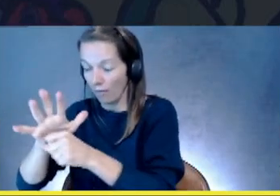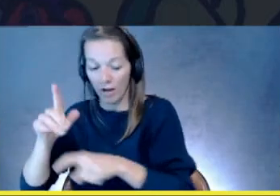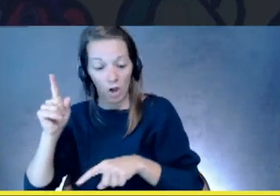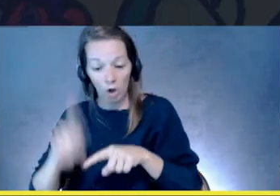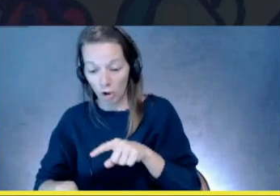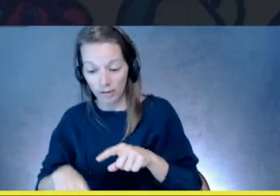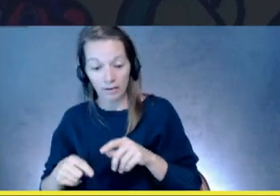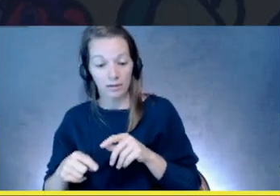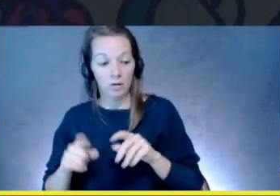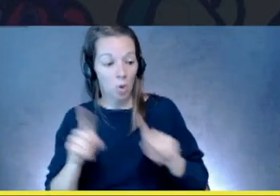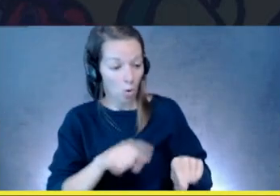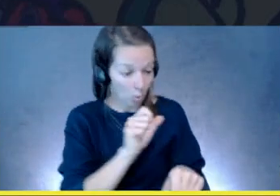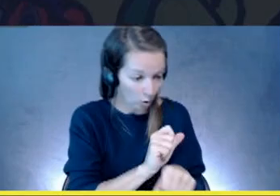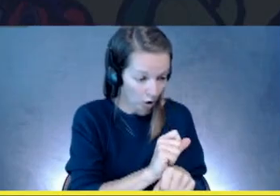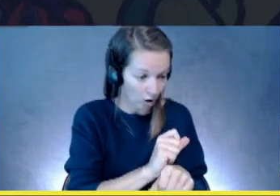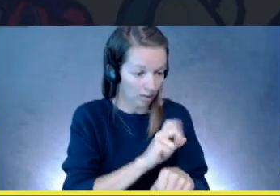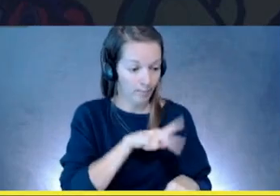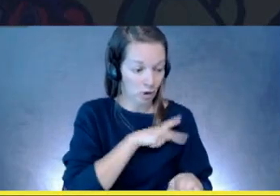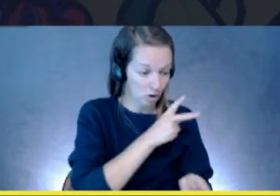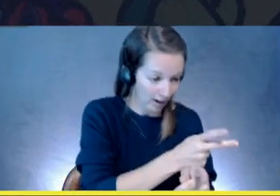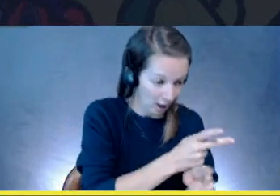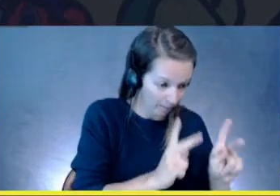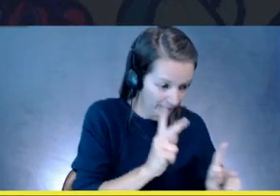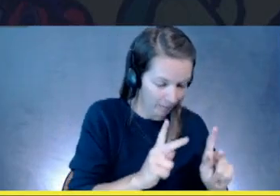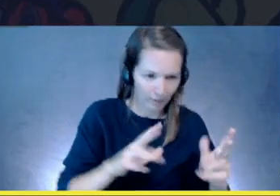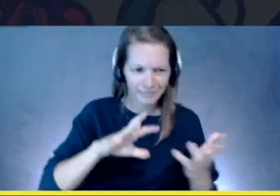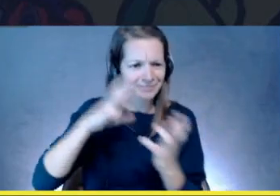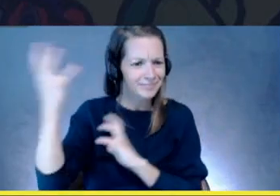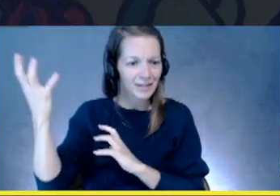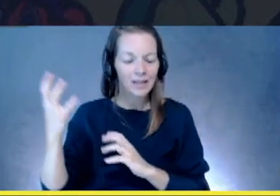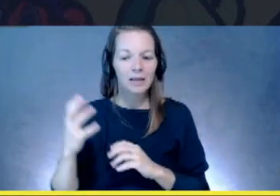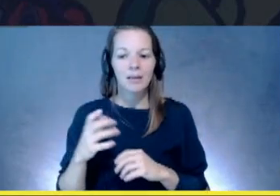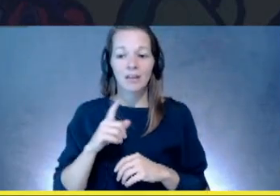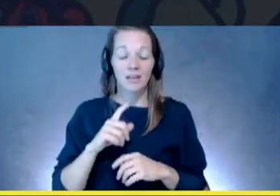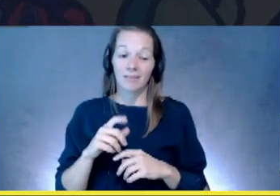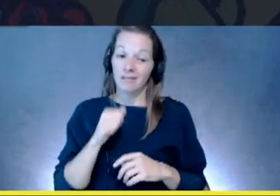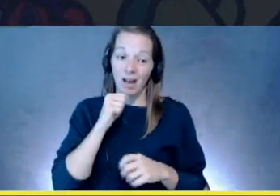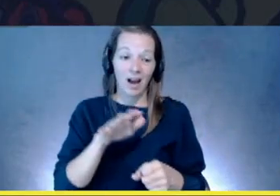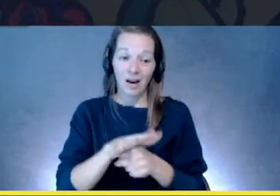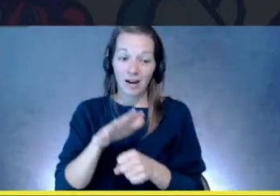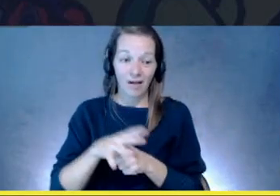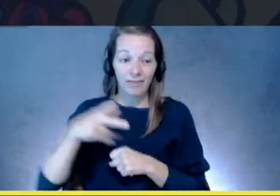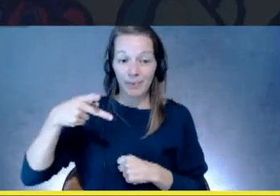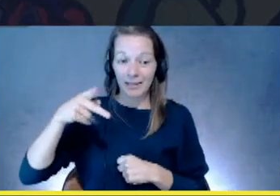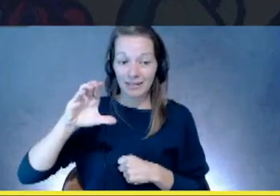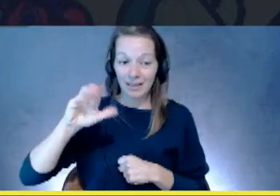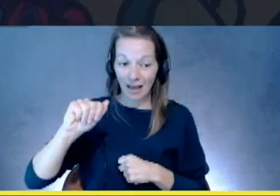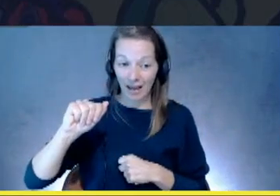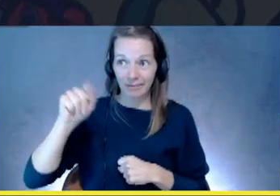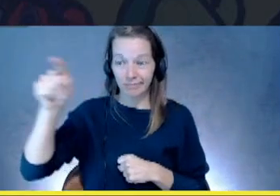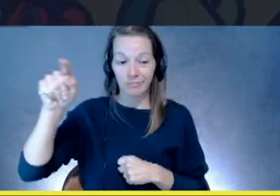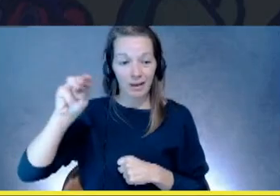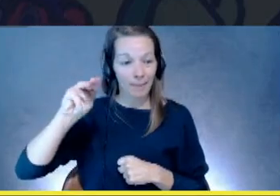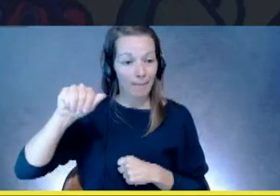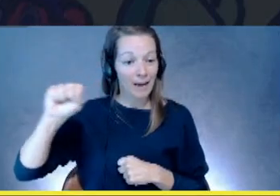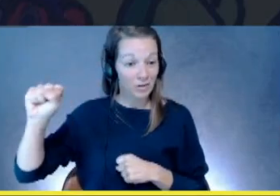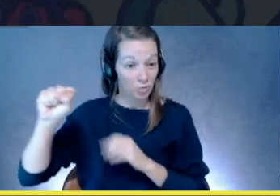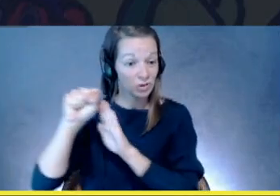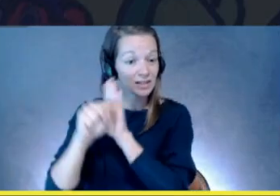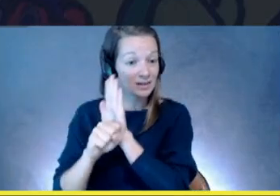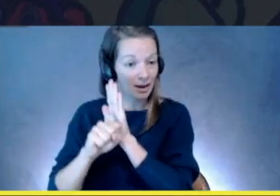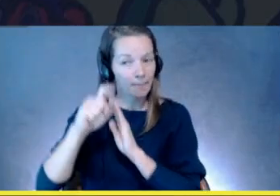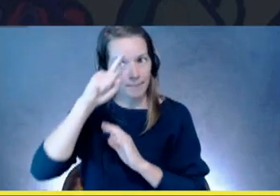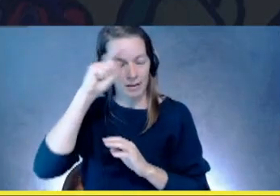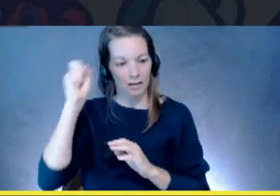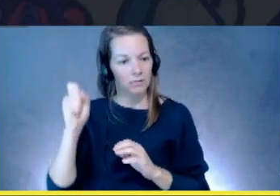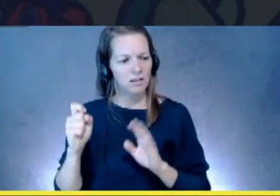And we're having trouble now getting enough PCAs in Massachusetts because people could get a lot better